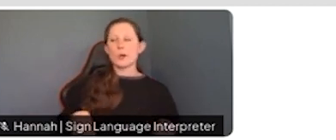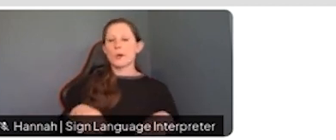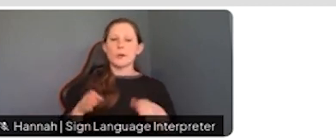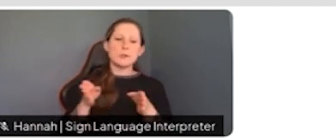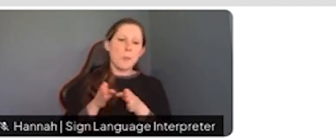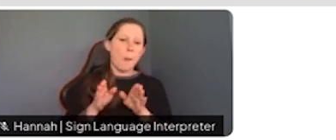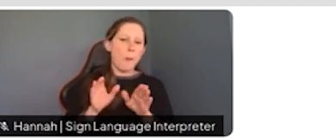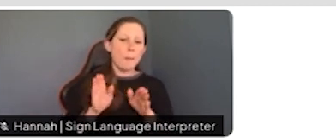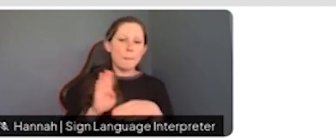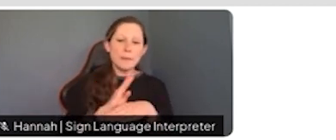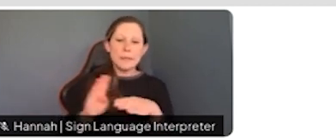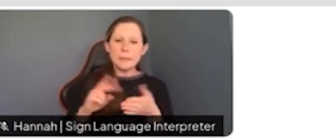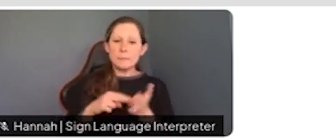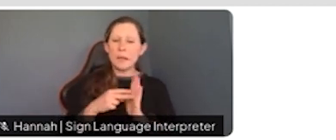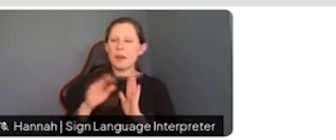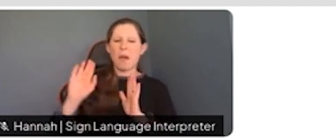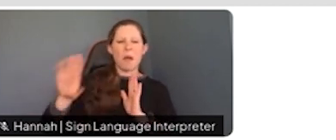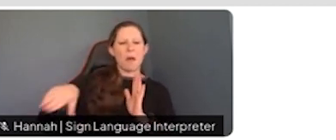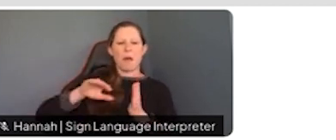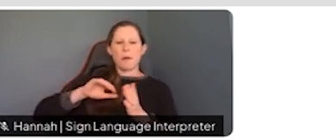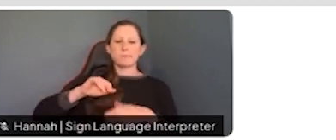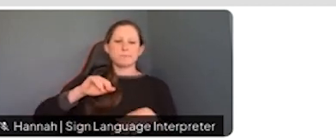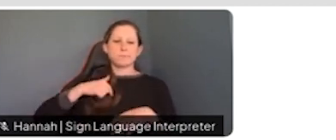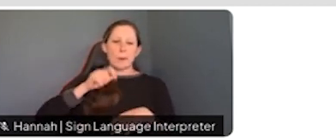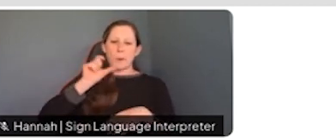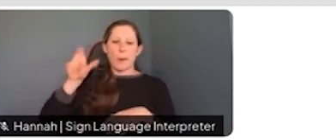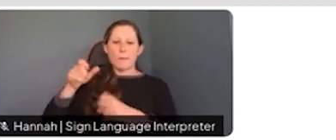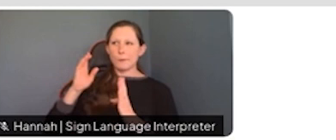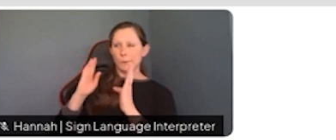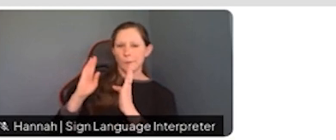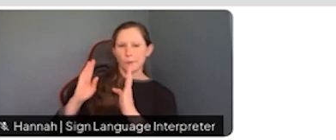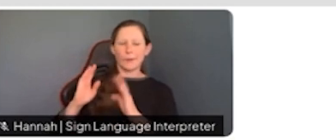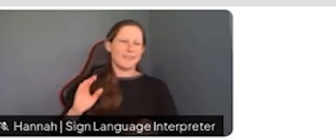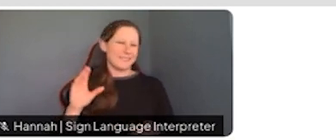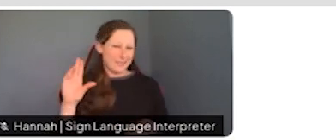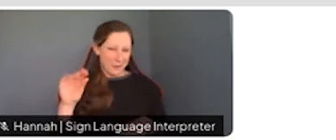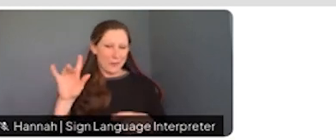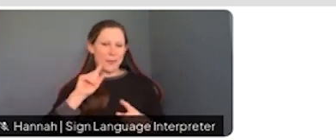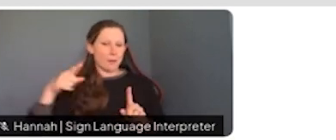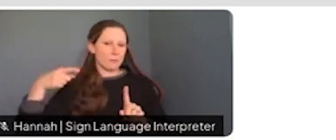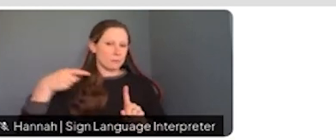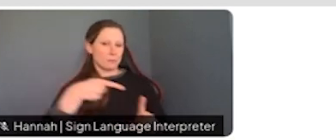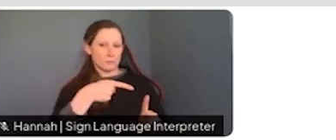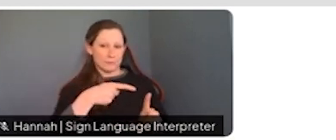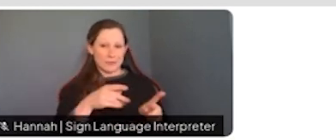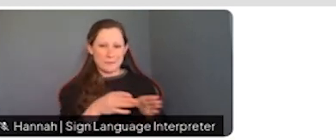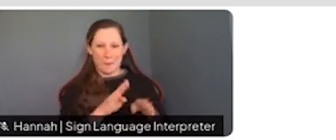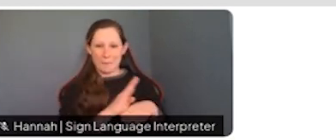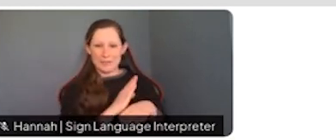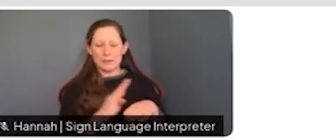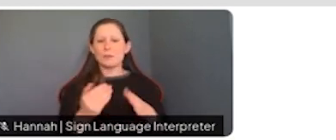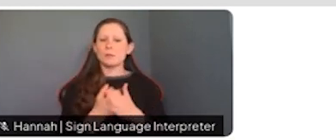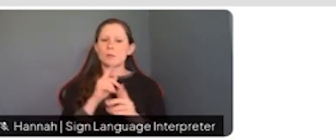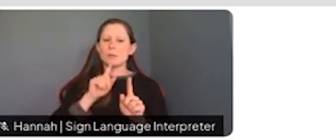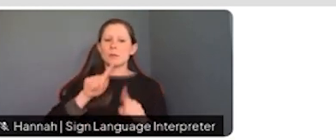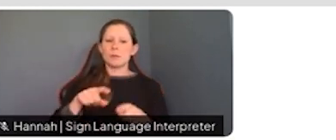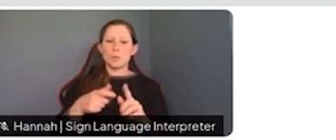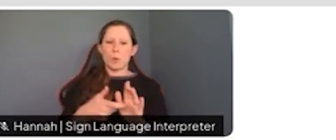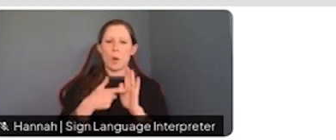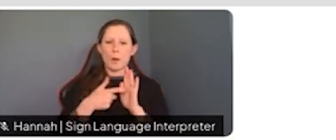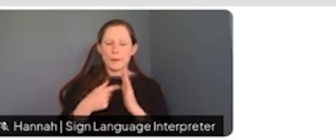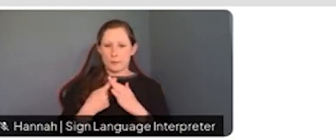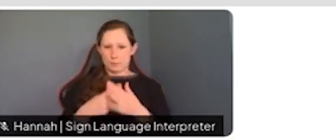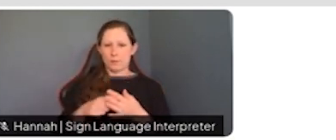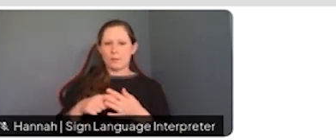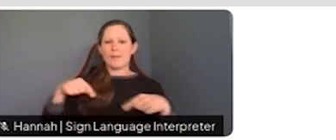doesn't apply to me, but in fact, it is targeting small businesses. And this new reporting requirement began January 1st of this